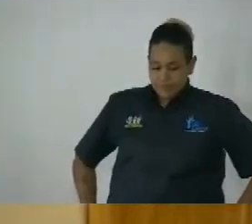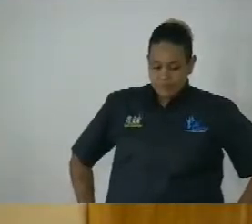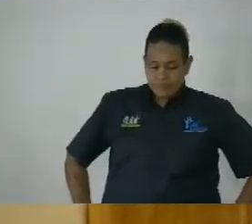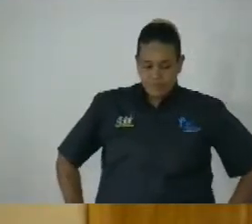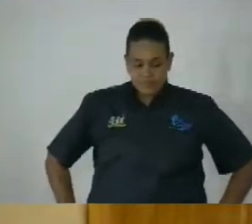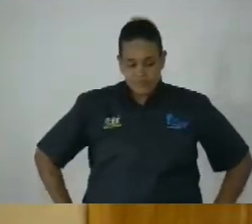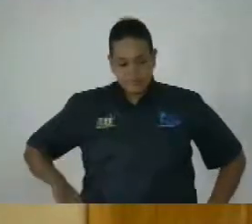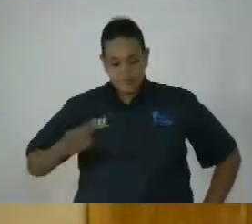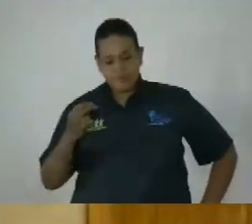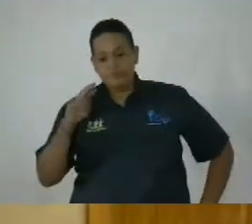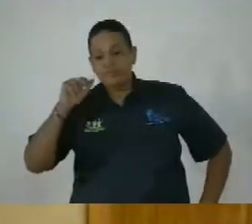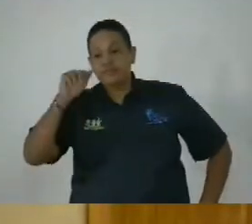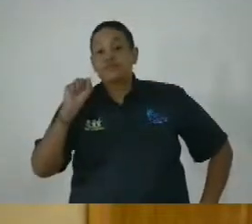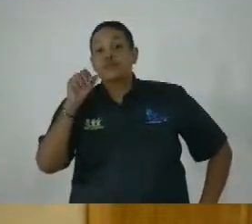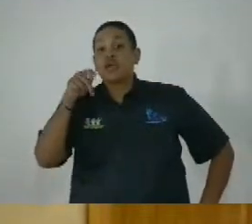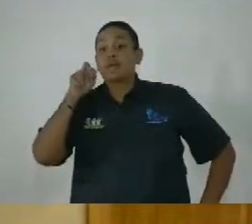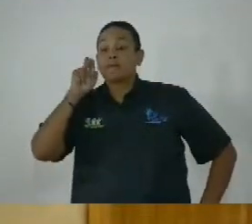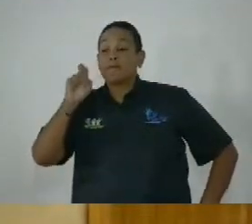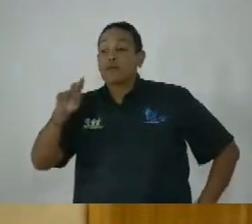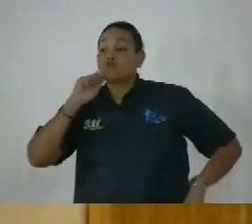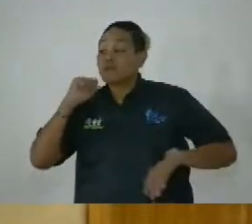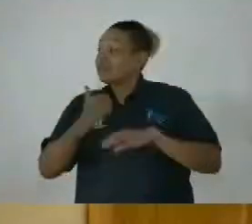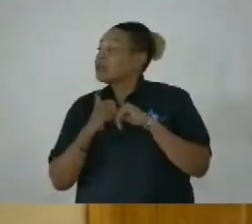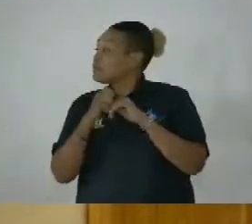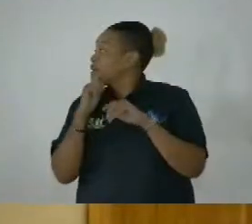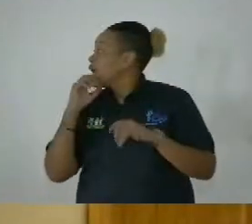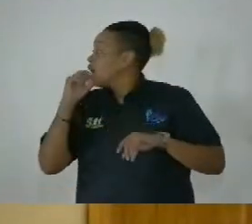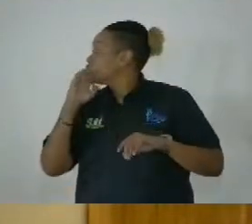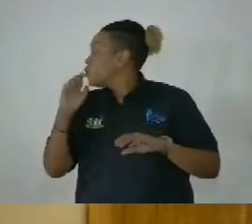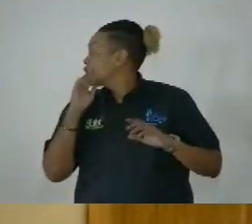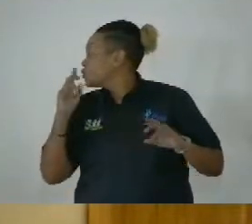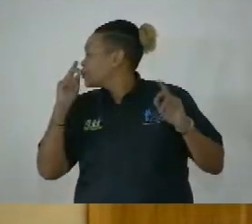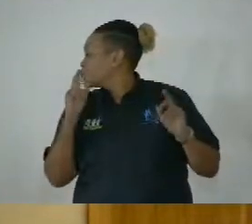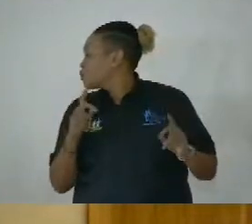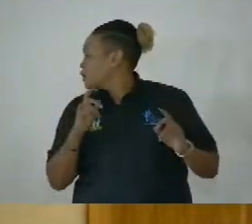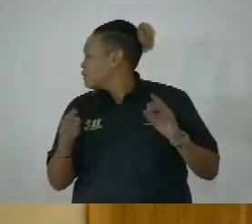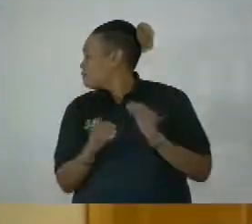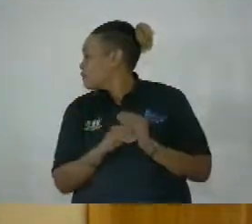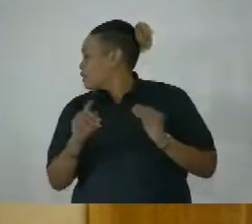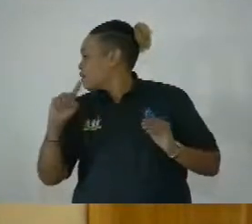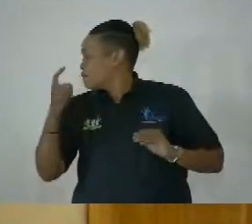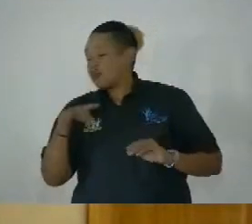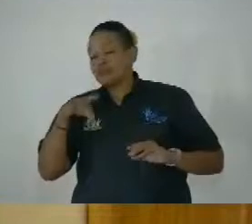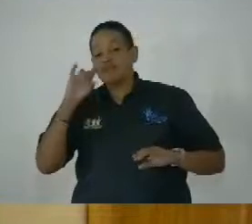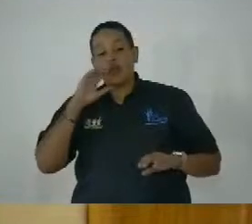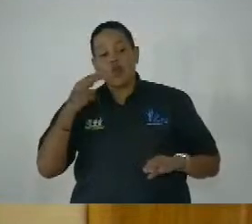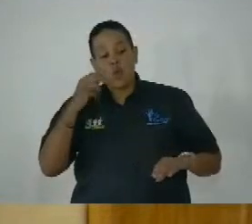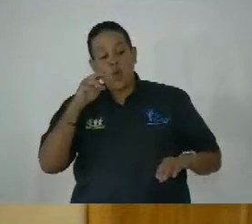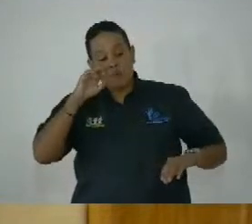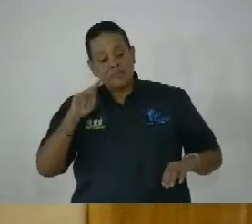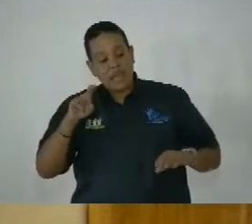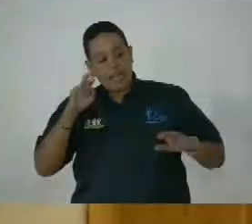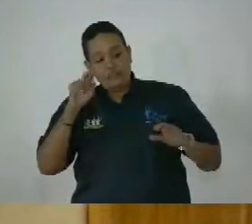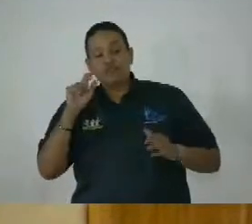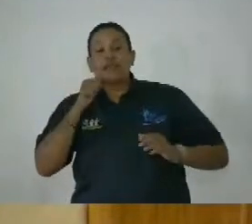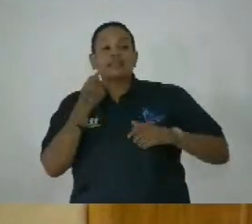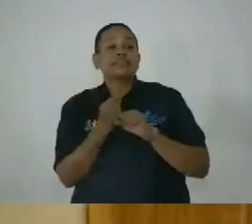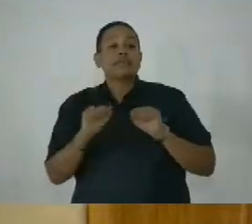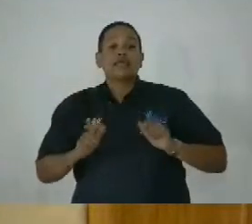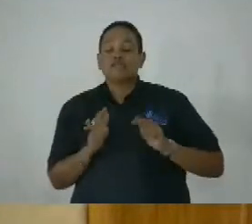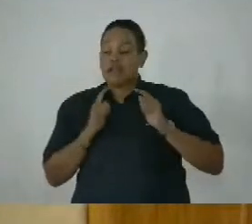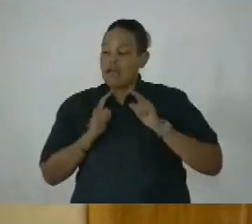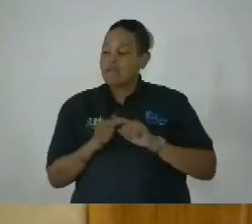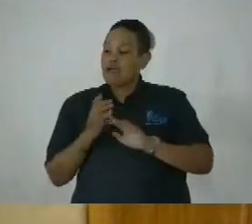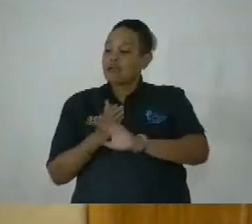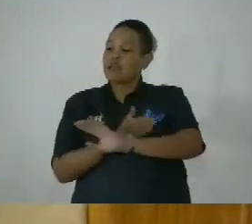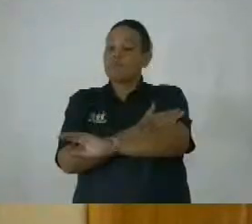Honduras, and Peru have implemented state of public emergencies to swiftly curb spiraling homicide rates, save lives, and improve public